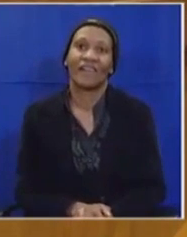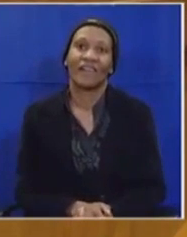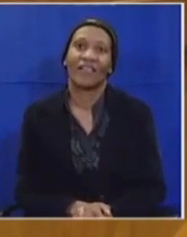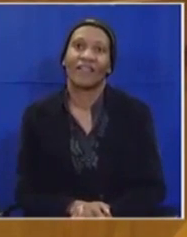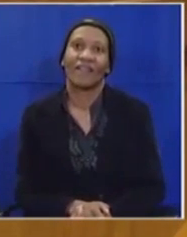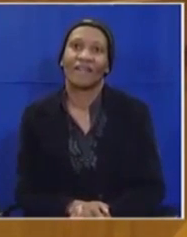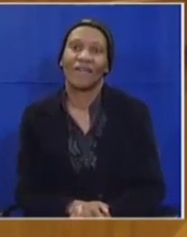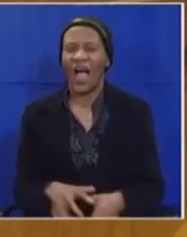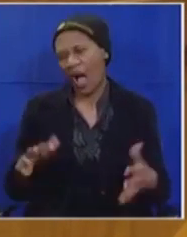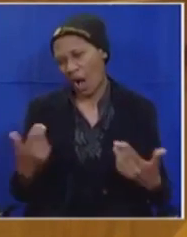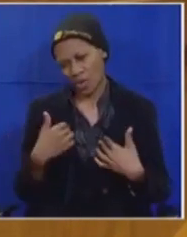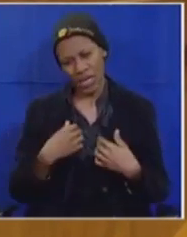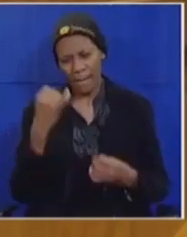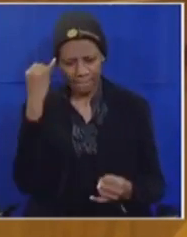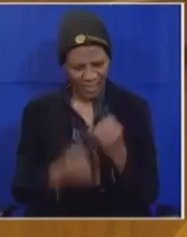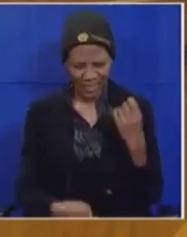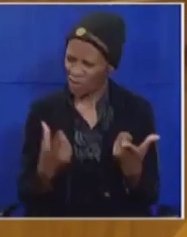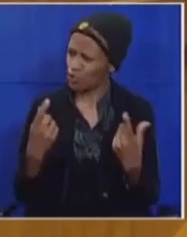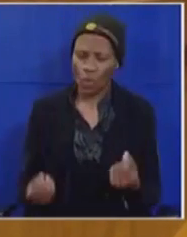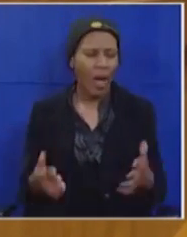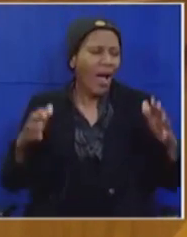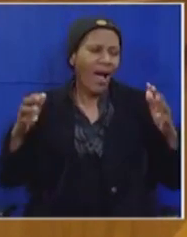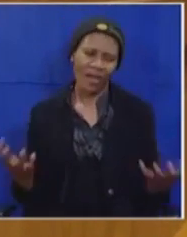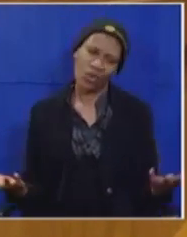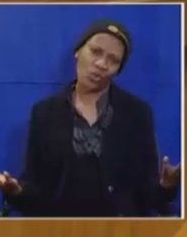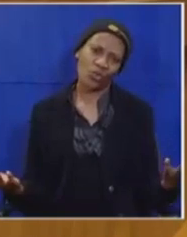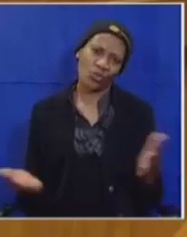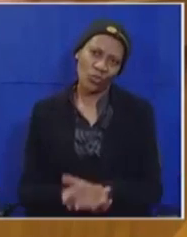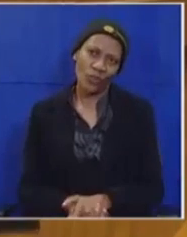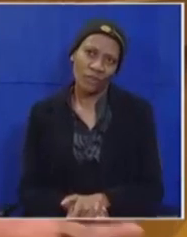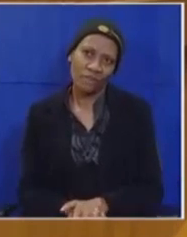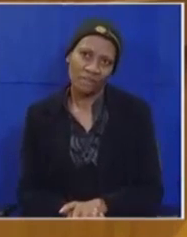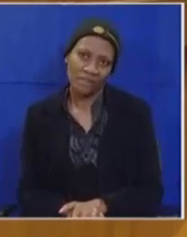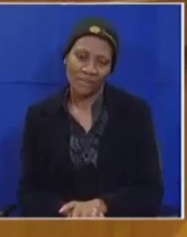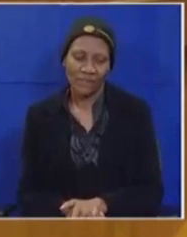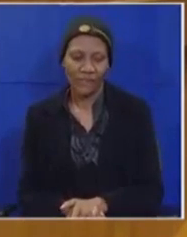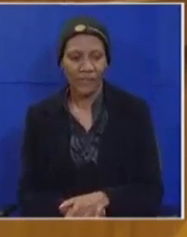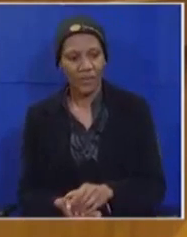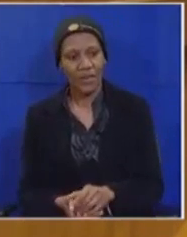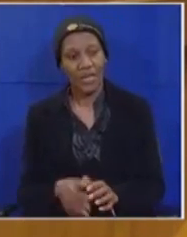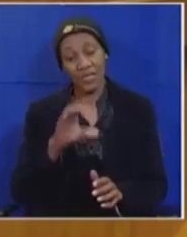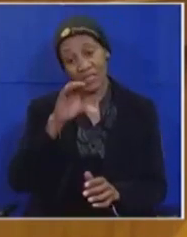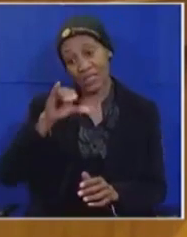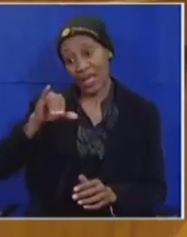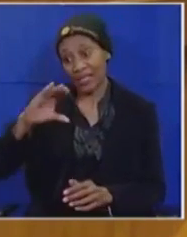Nka etsa mistake e kgolo-kgolo ke compare CIC le Ntate Maimane awa.